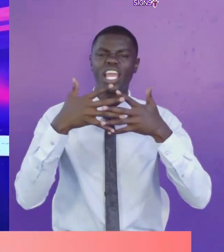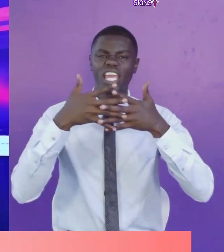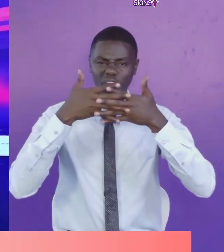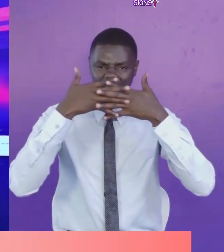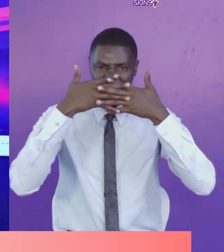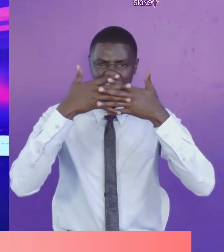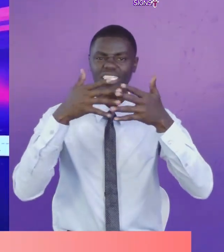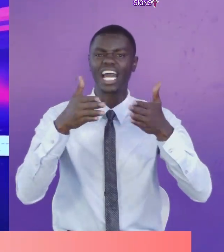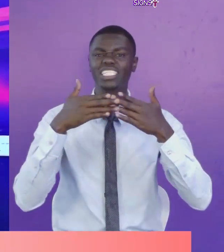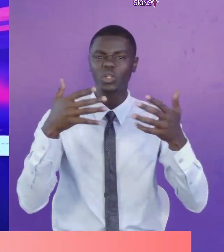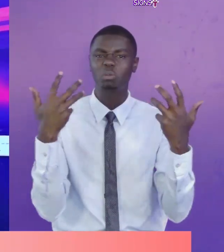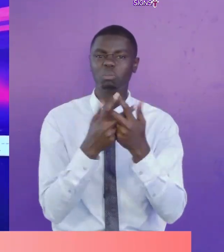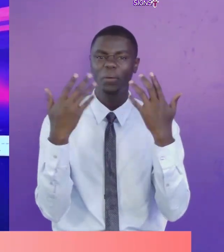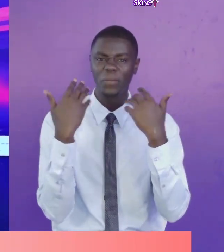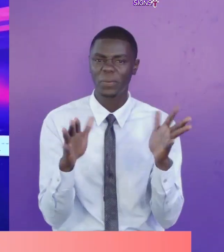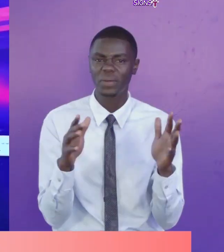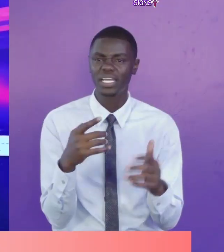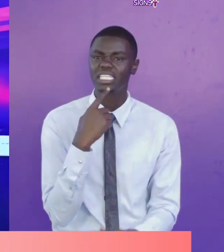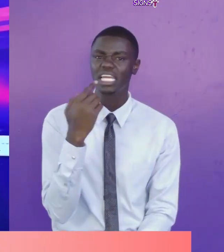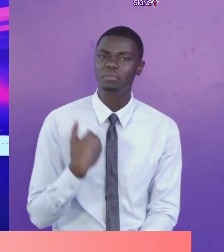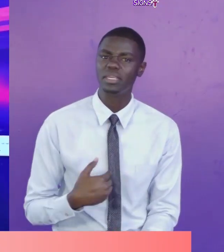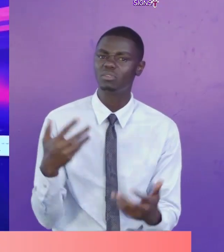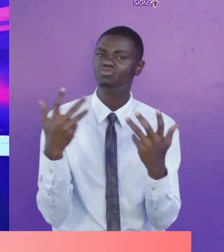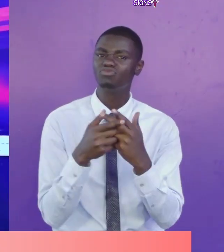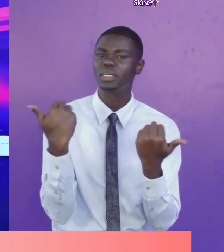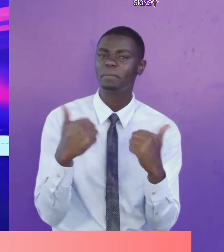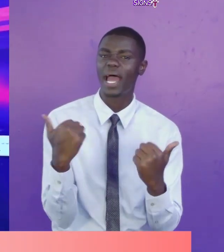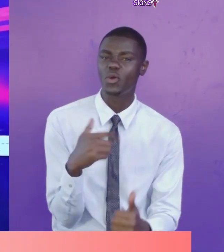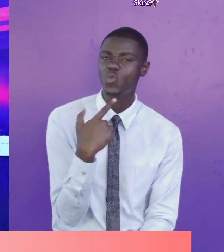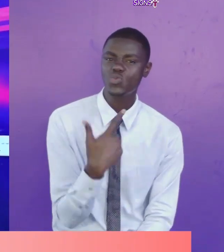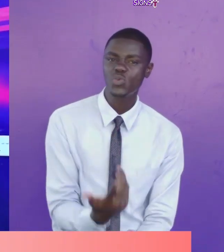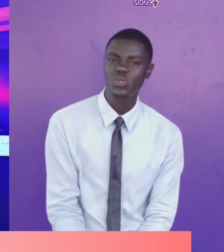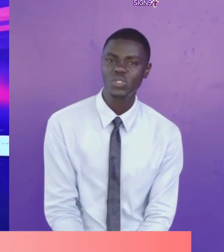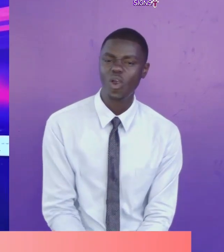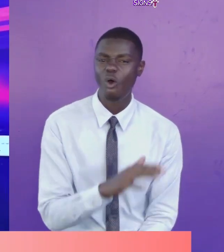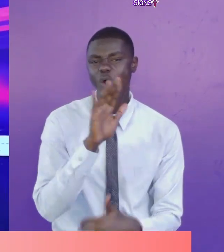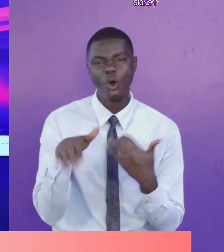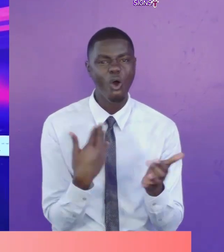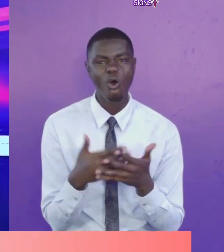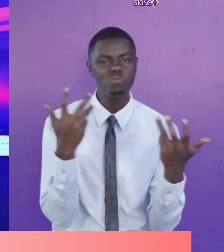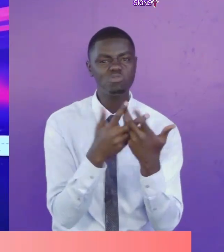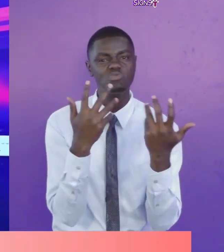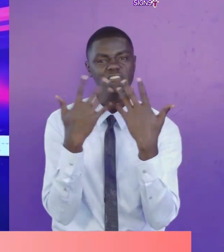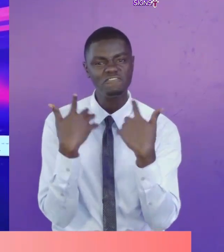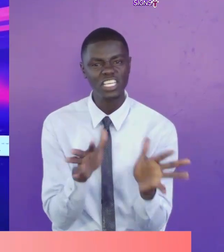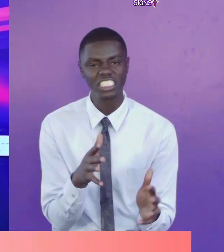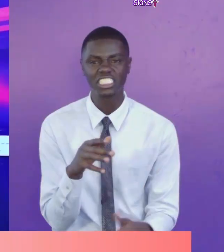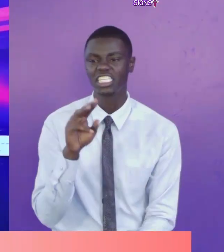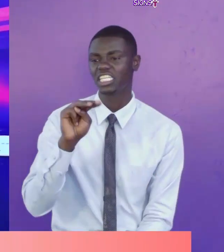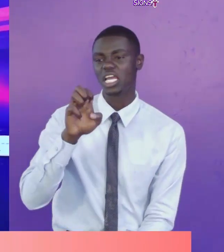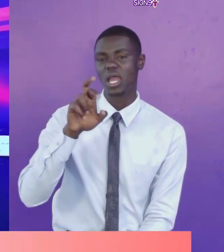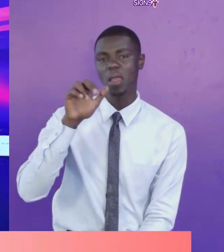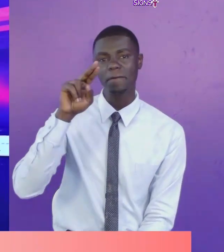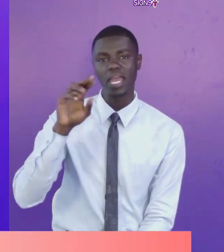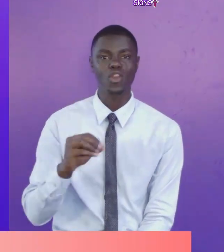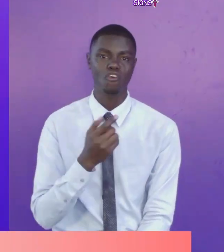adapted. Tell me who has not adapted to the Premier League. Wait. Just everyone. Wait. Even just Merino wait. was from Spain. His creativity,